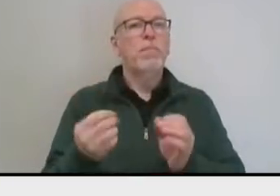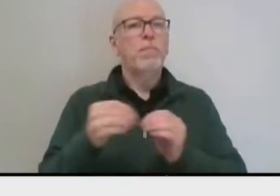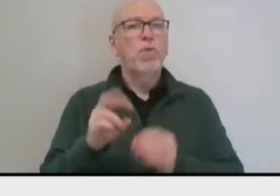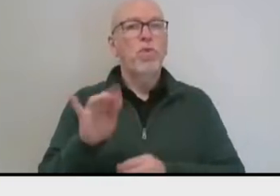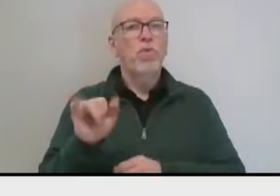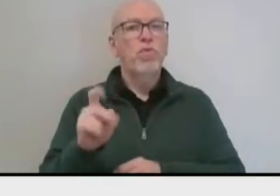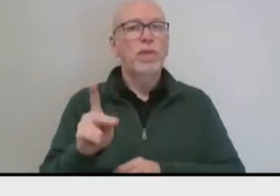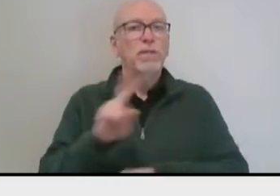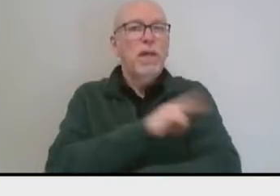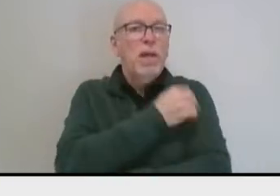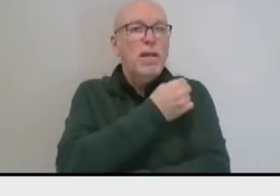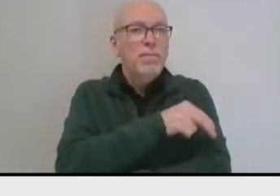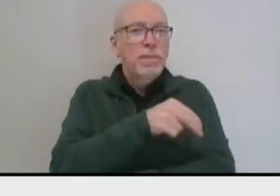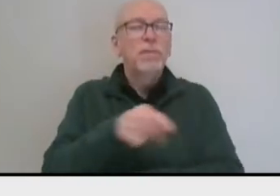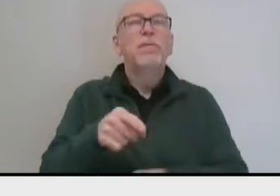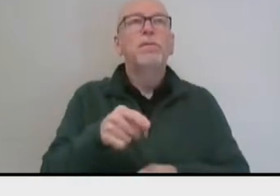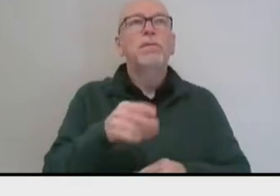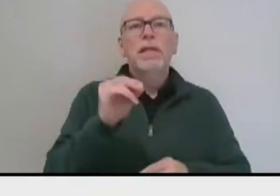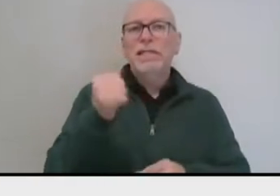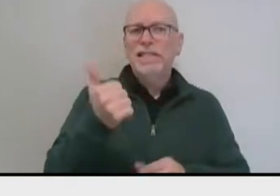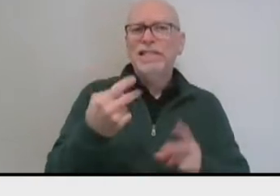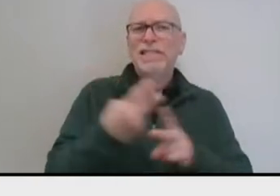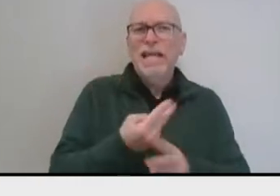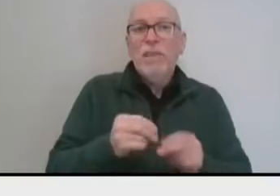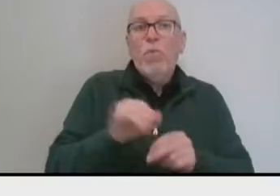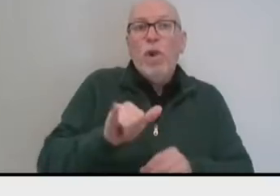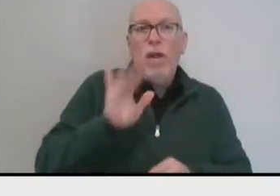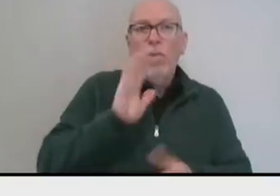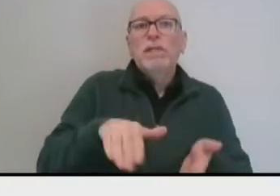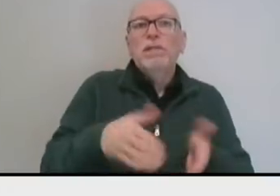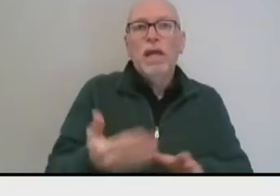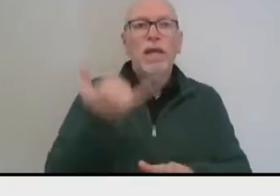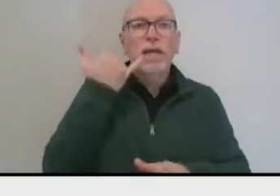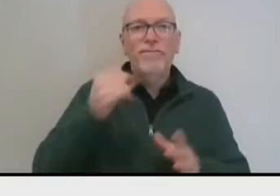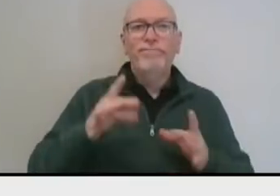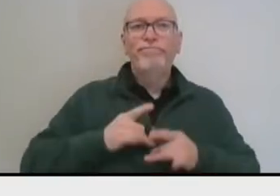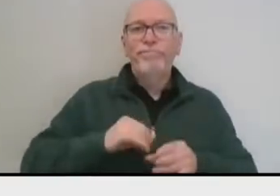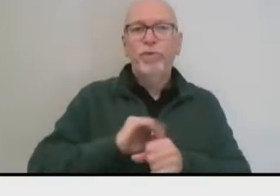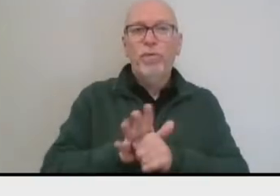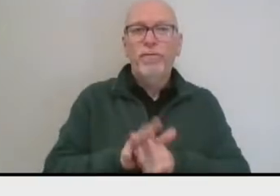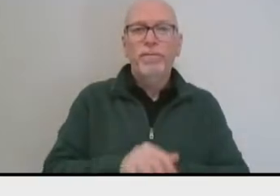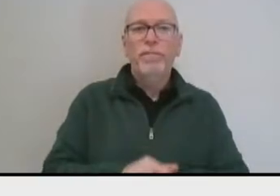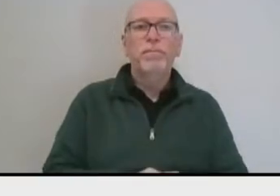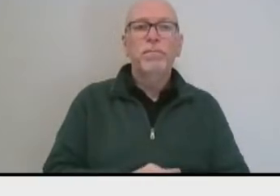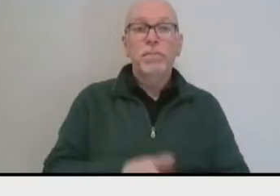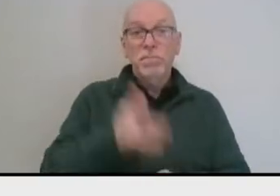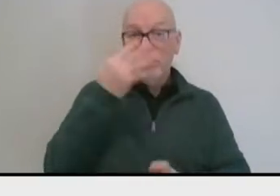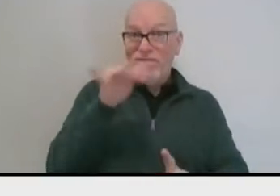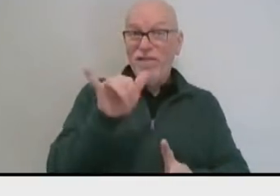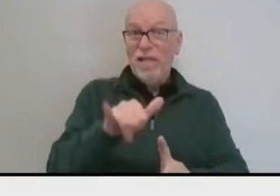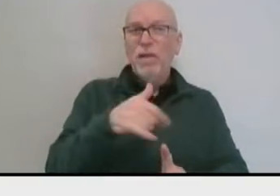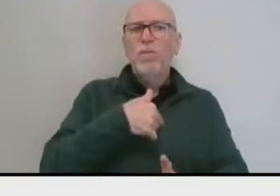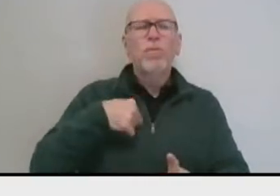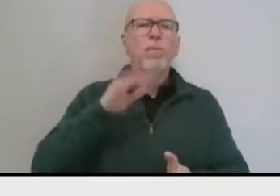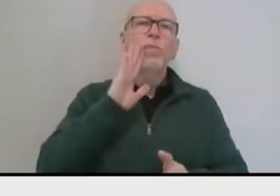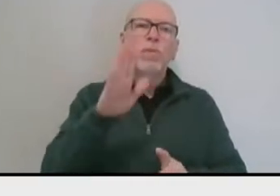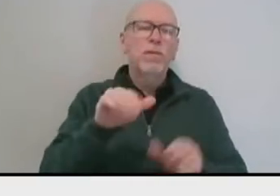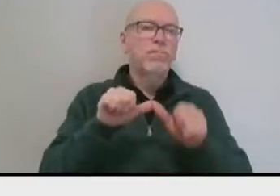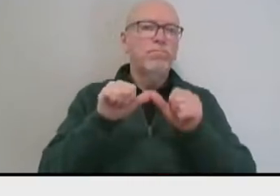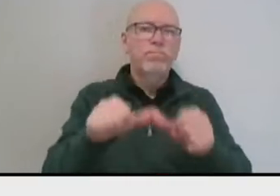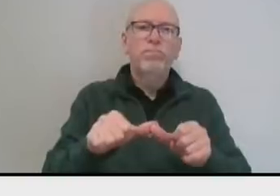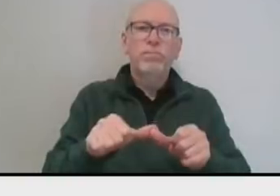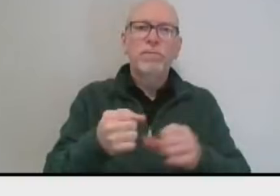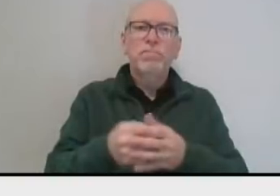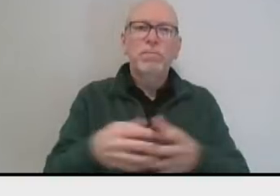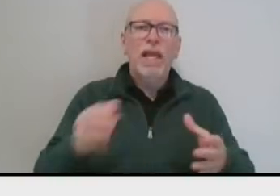being hospitalized and 10 times more likely to die if they contract COVID. Because of this, we will continue to expand eligibility